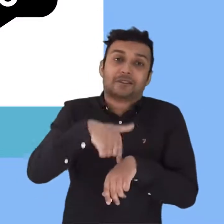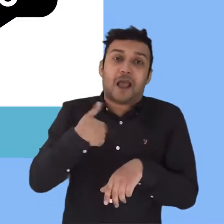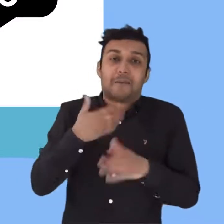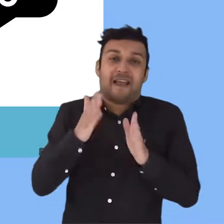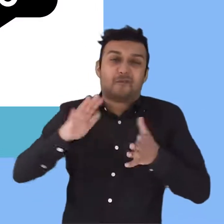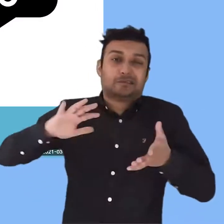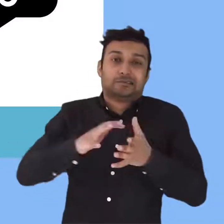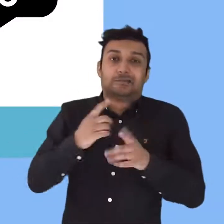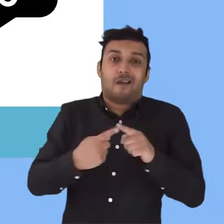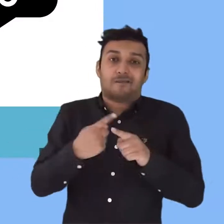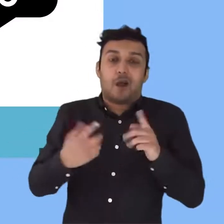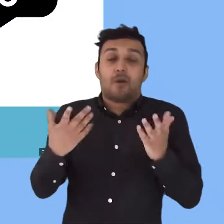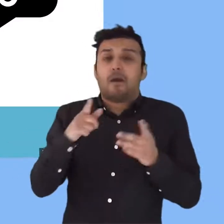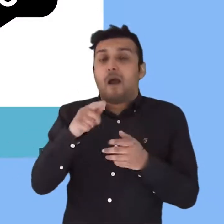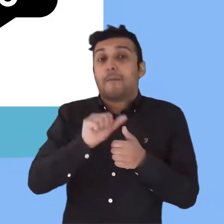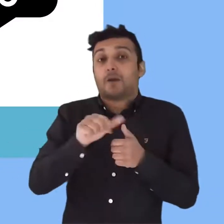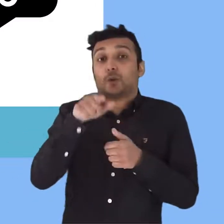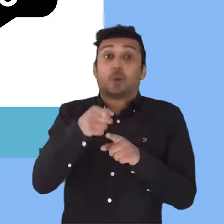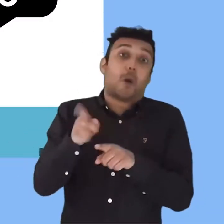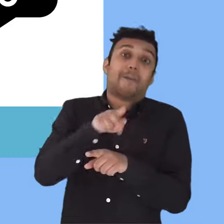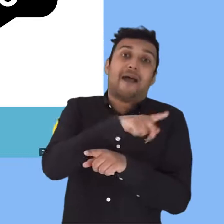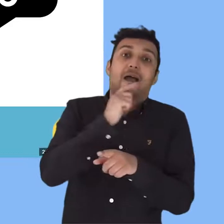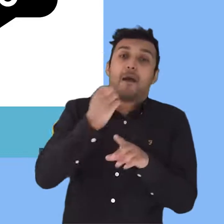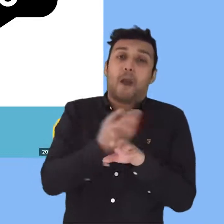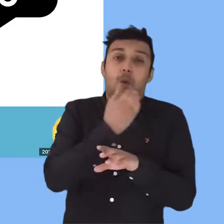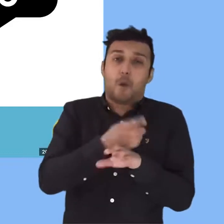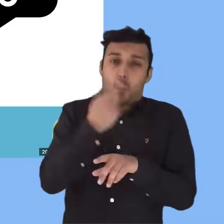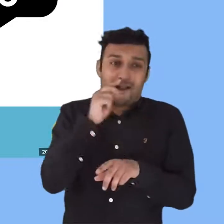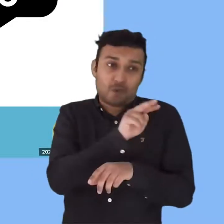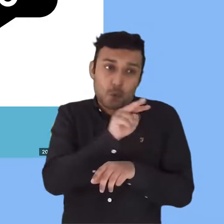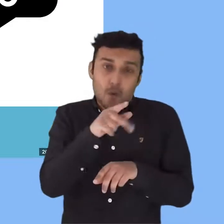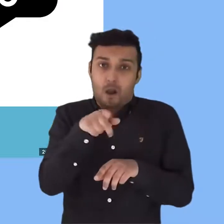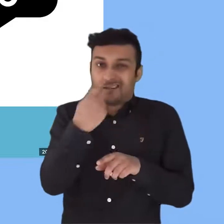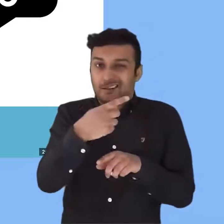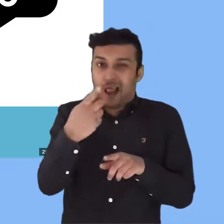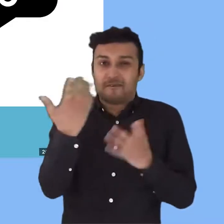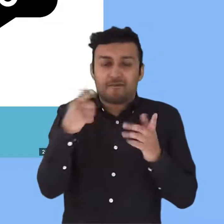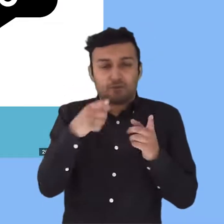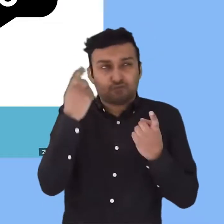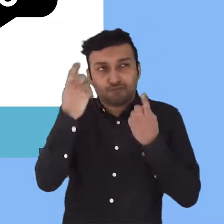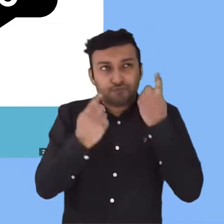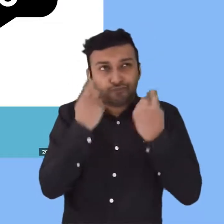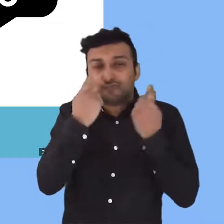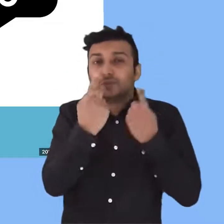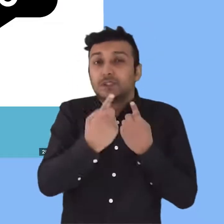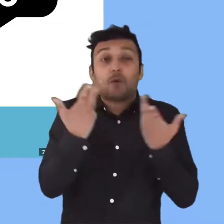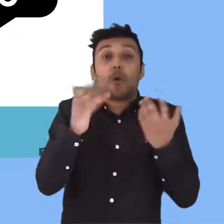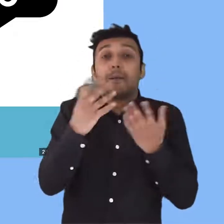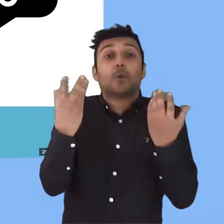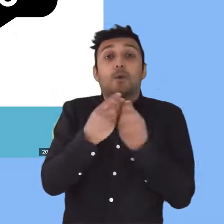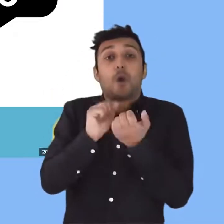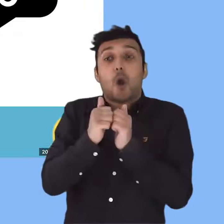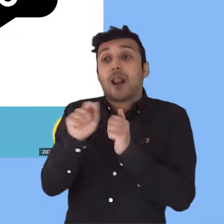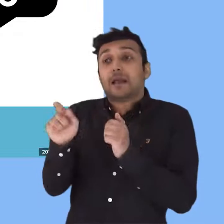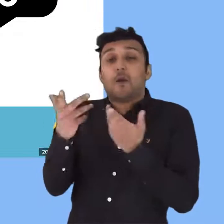you to go back afterwards and do the work and think through these questions in your own time, or perhaps with a